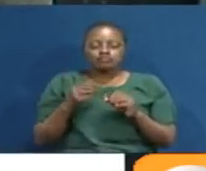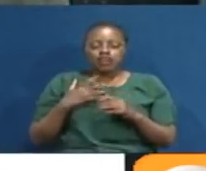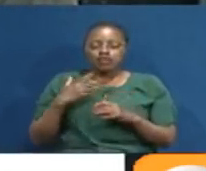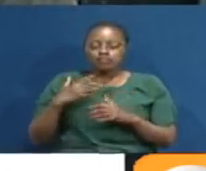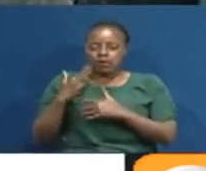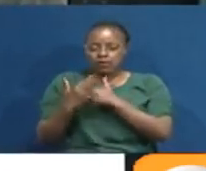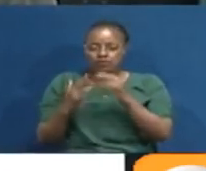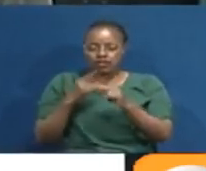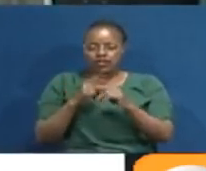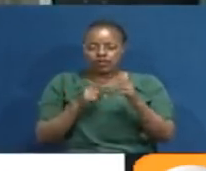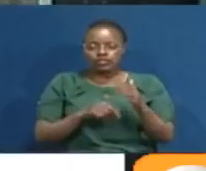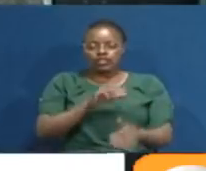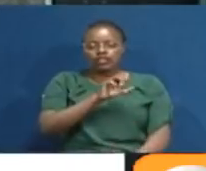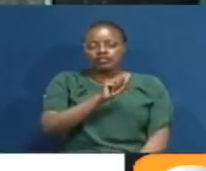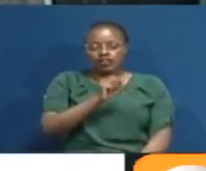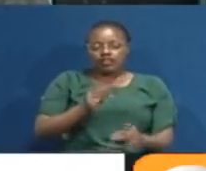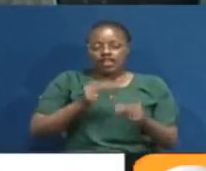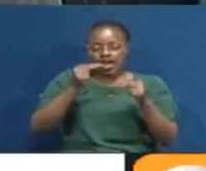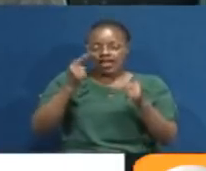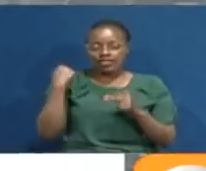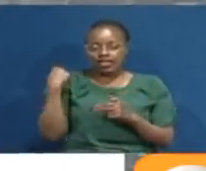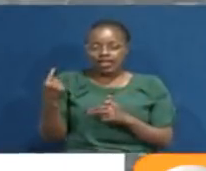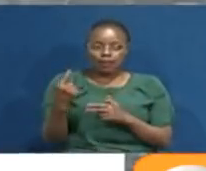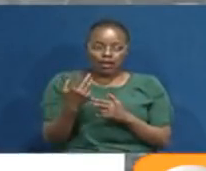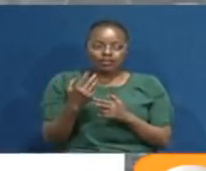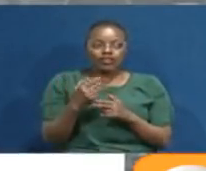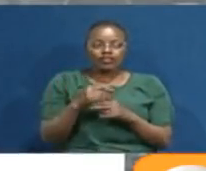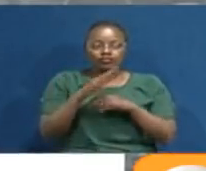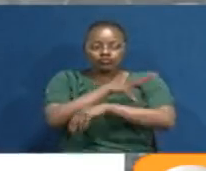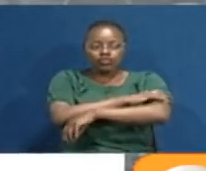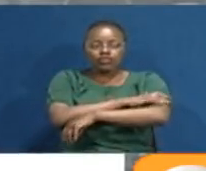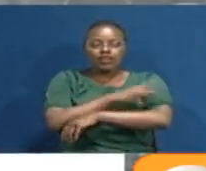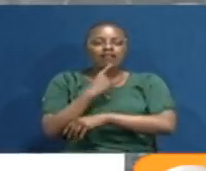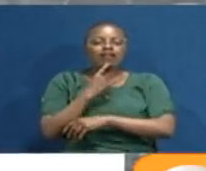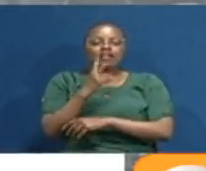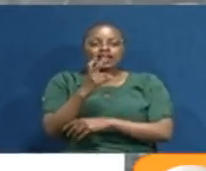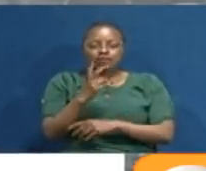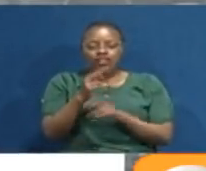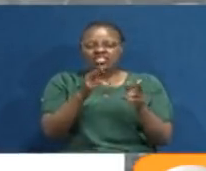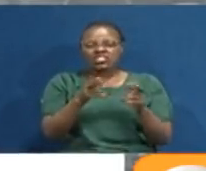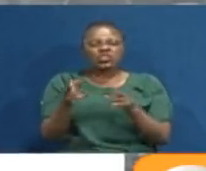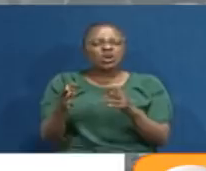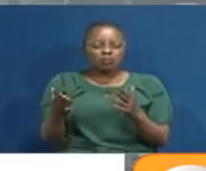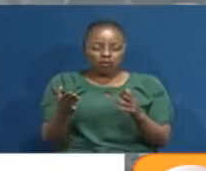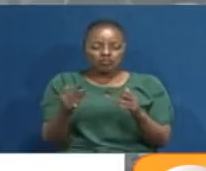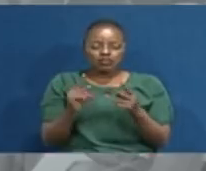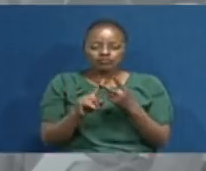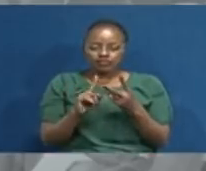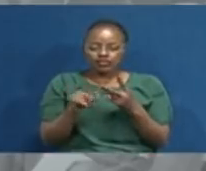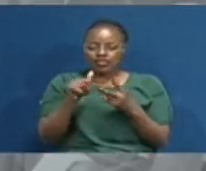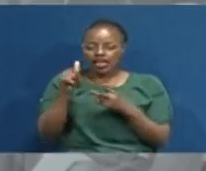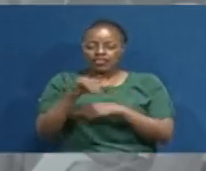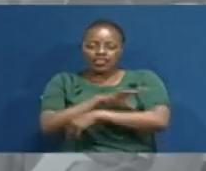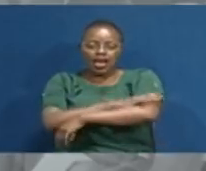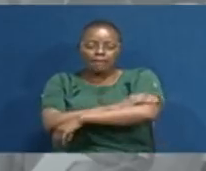out of the heart is what we call the systolic, or the higher number. Systolic blood pressure of about 120 is quite normal. And